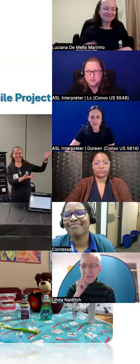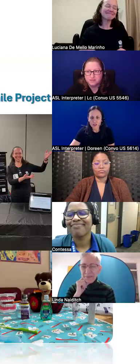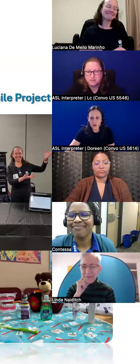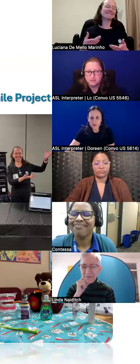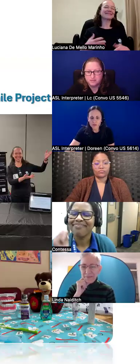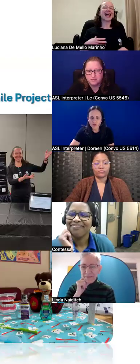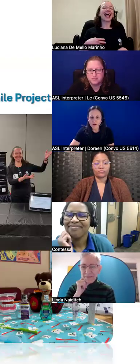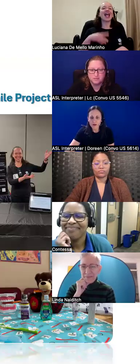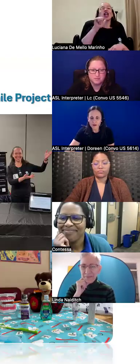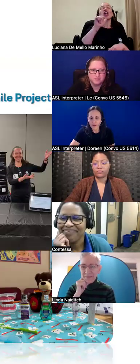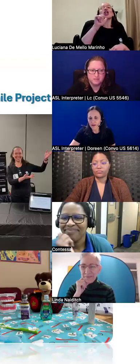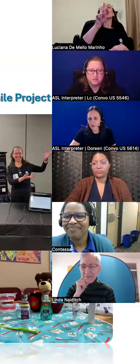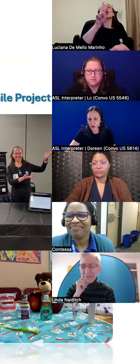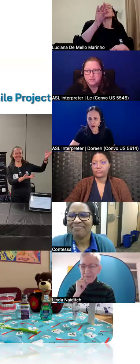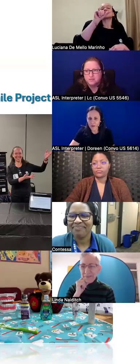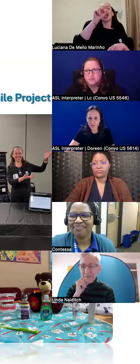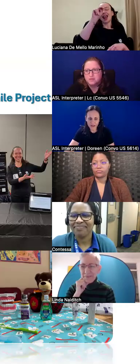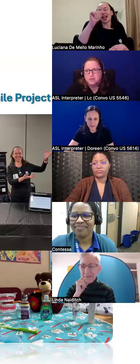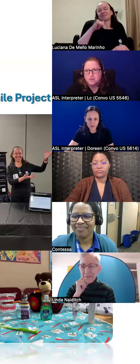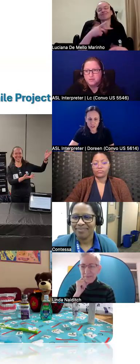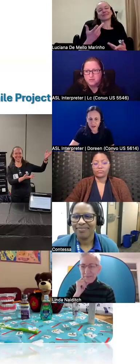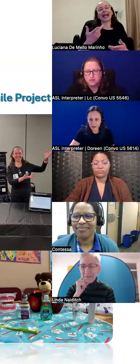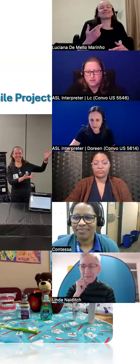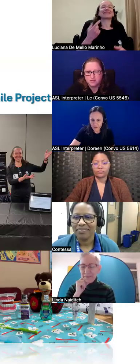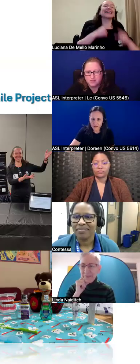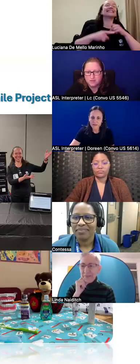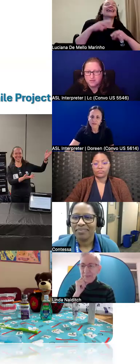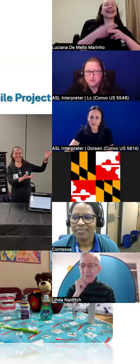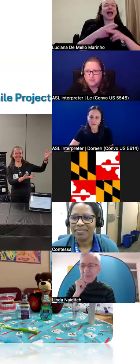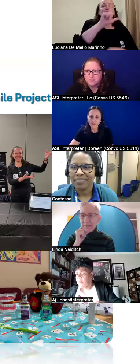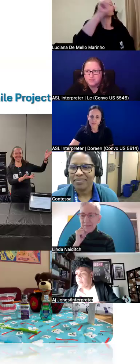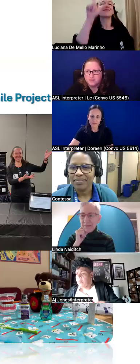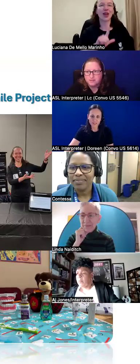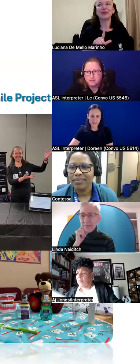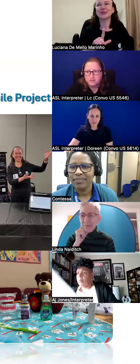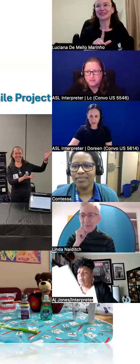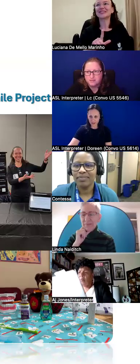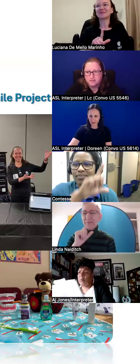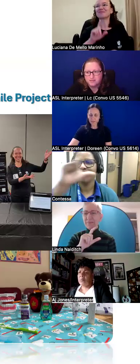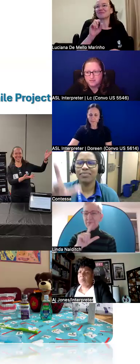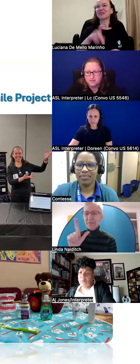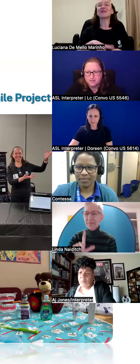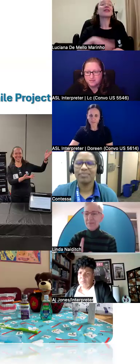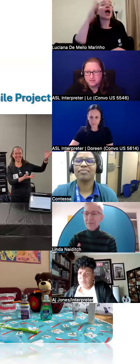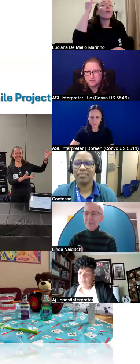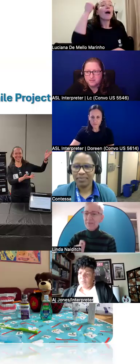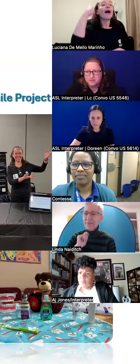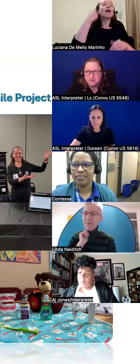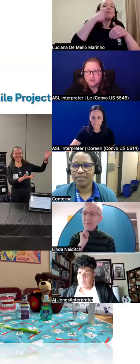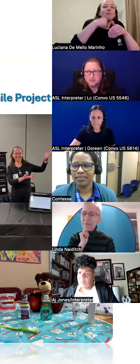And so, again, my name is Luciana, and this is my sign name.